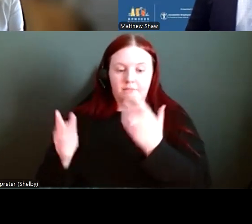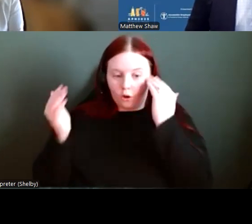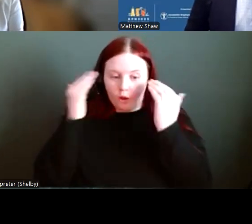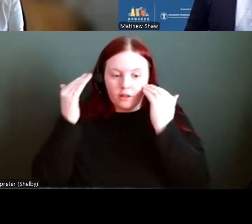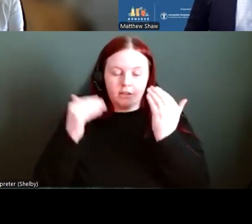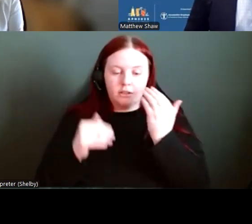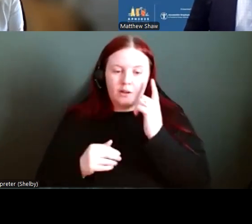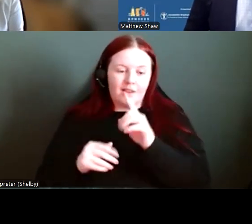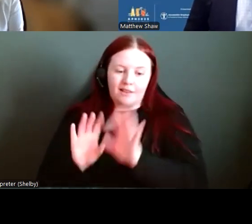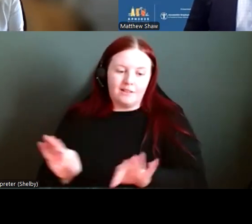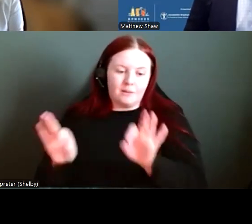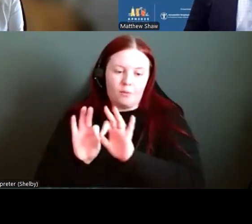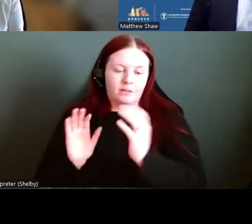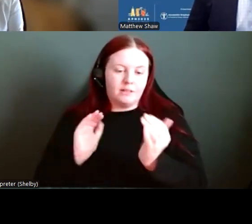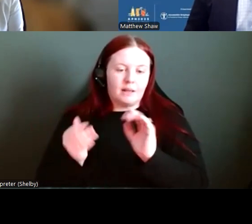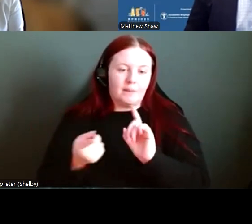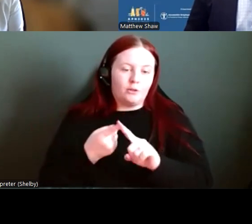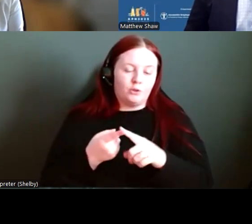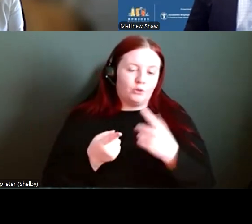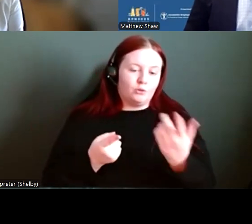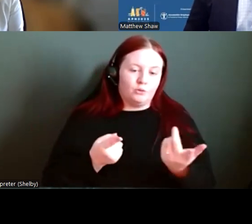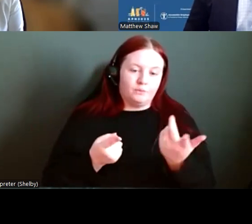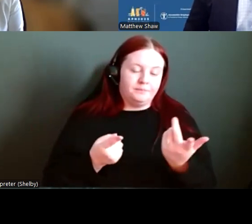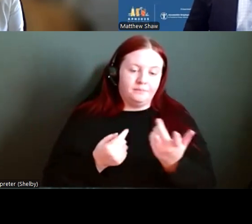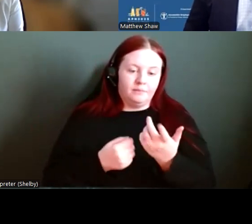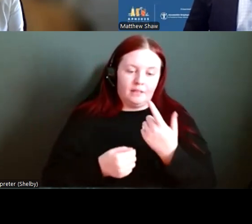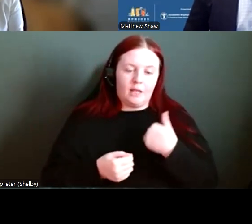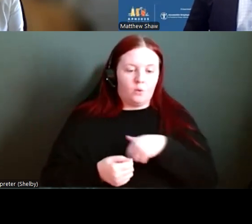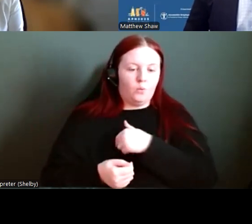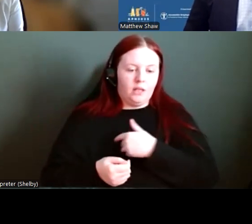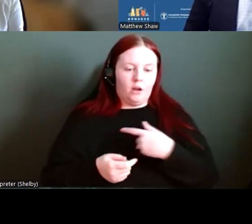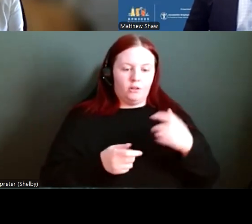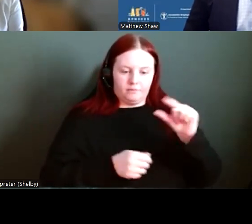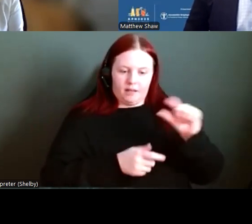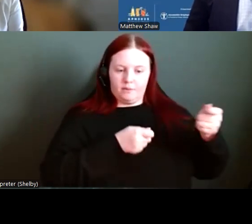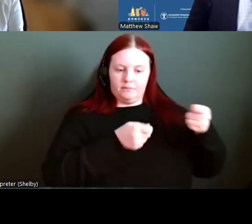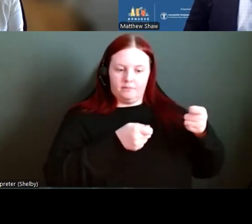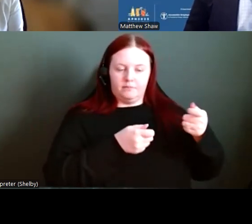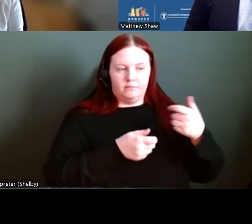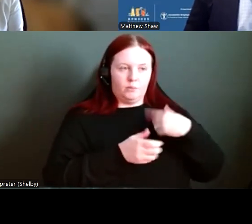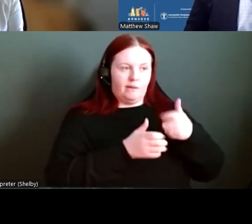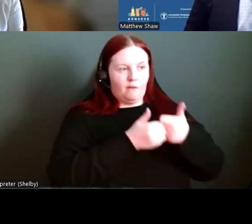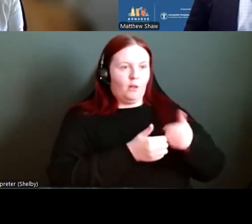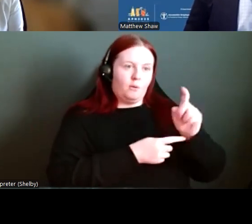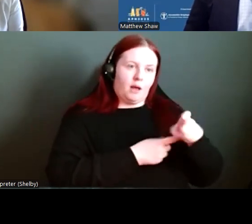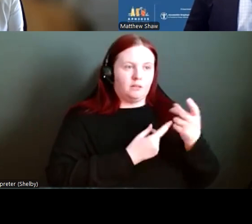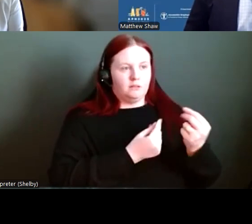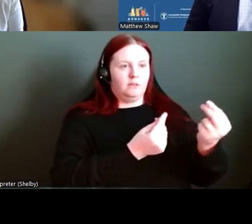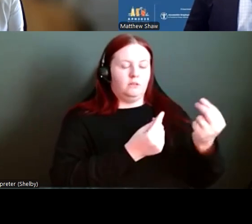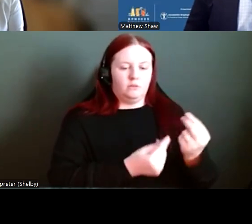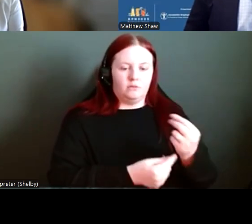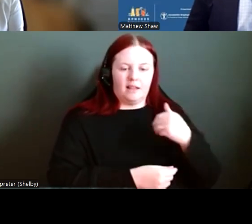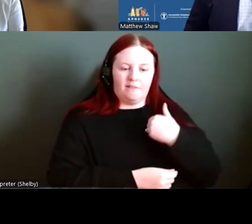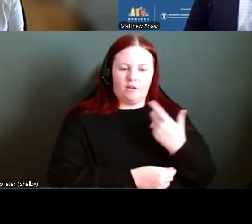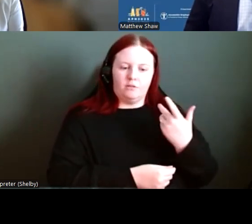versus just leading with, well, we are a regulatory body and this is what we need to be doing. You can help some of